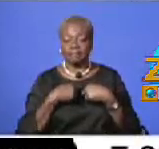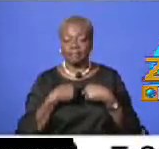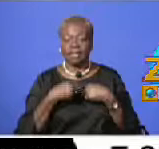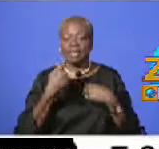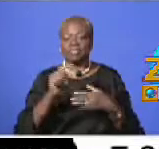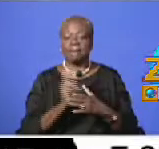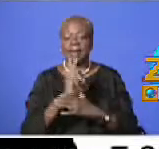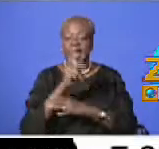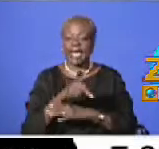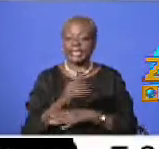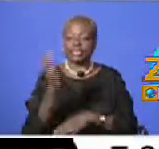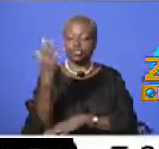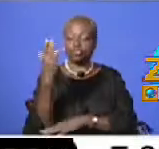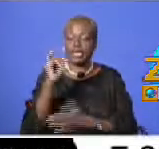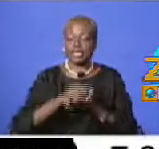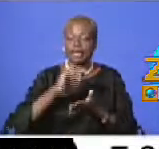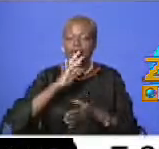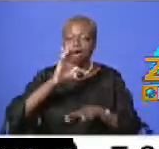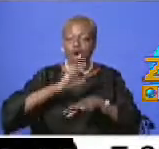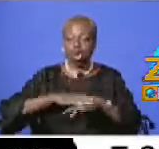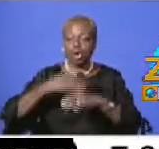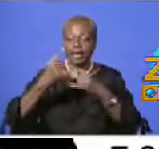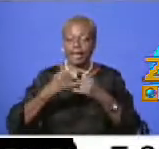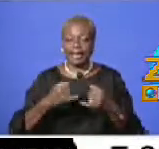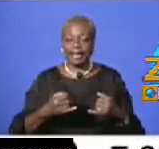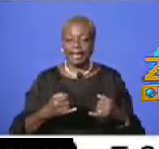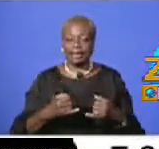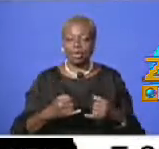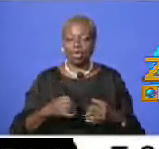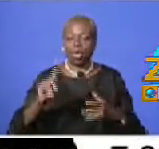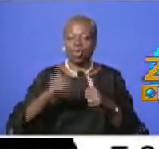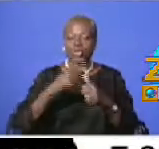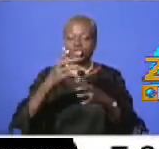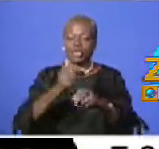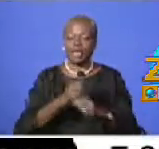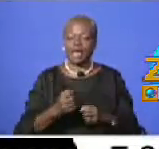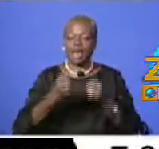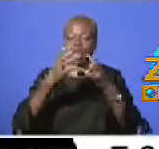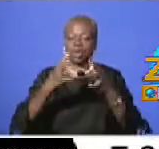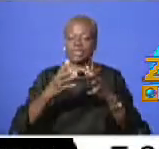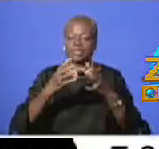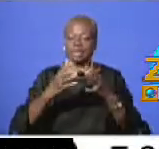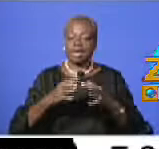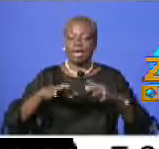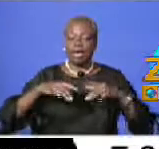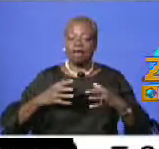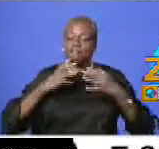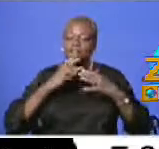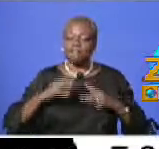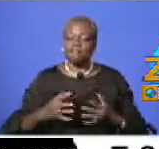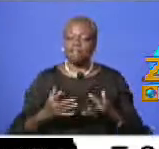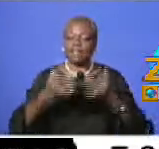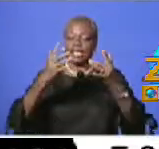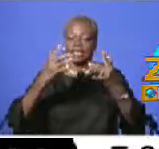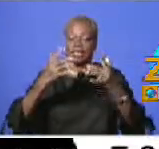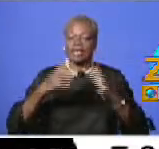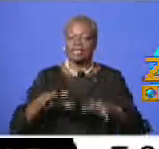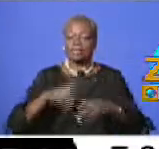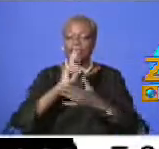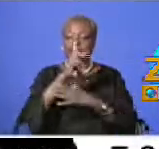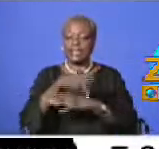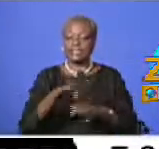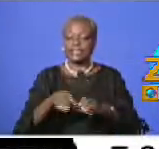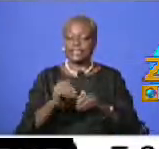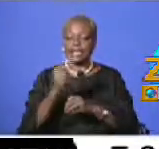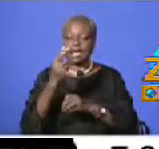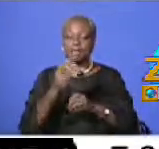the plants and trees that are on land. Once you get a lot of flooding and stuff, those plants and trees can actually take up a lot of that water,